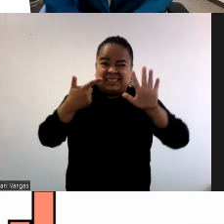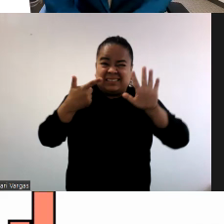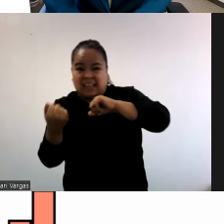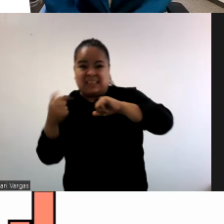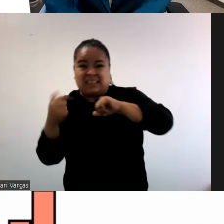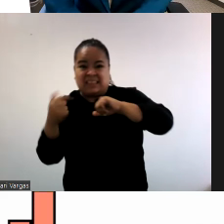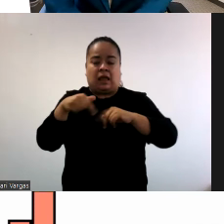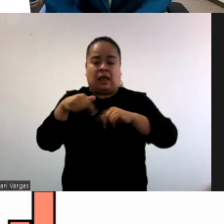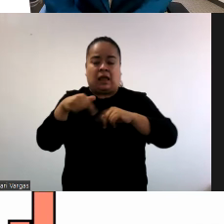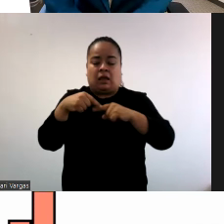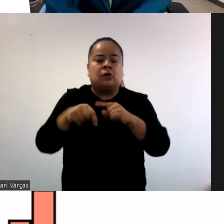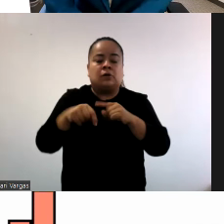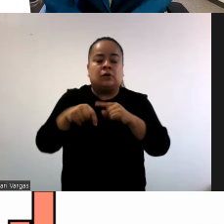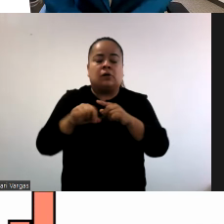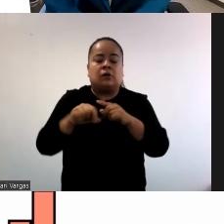of cases